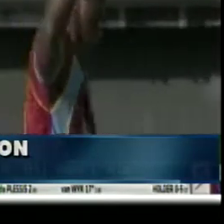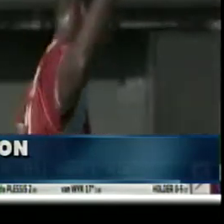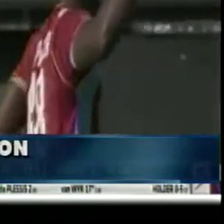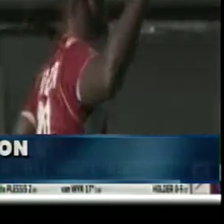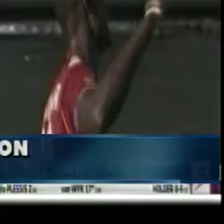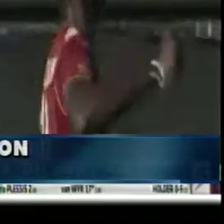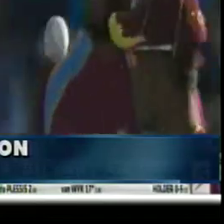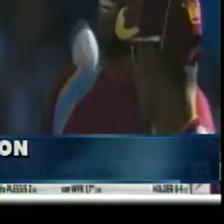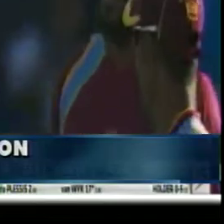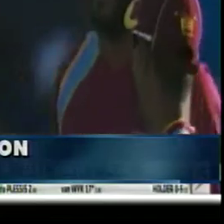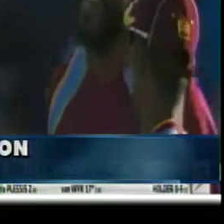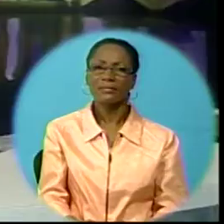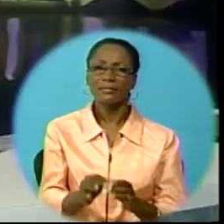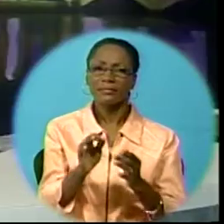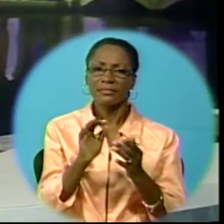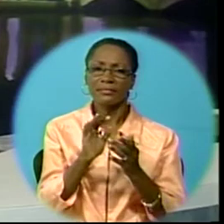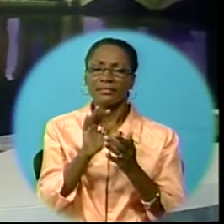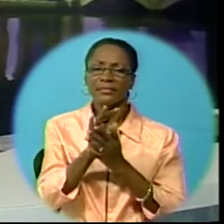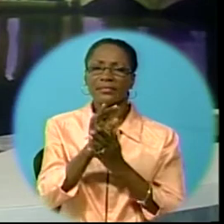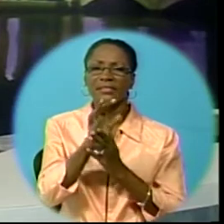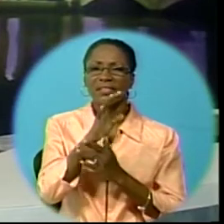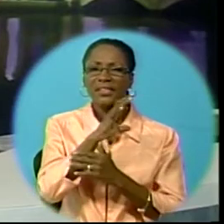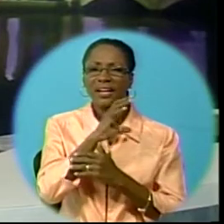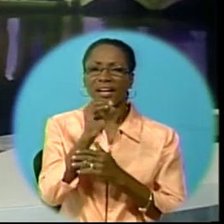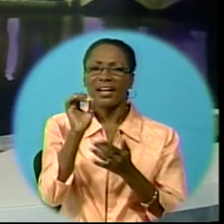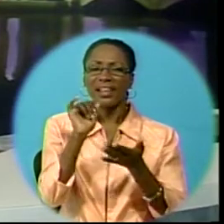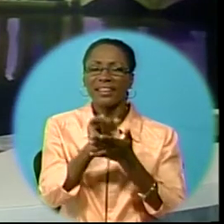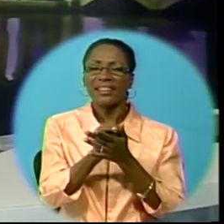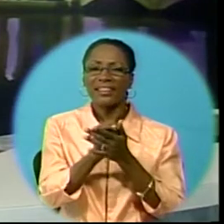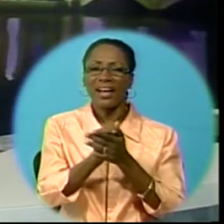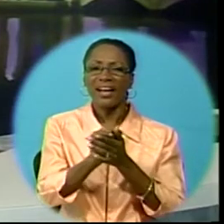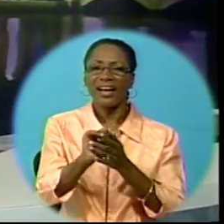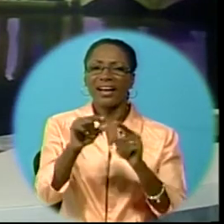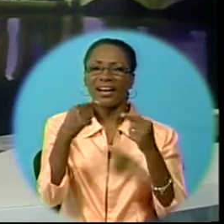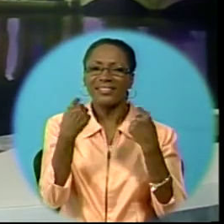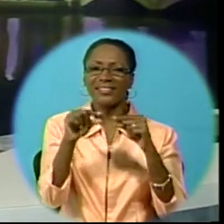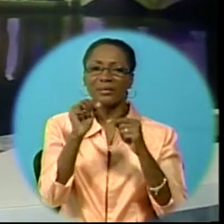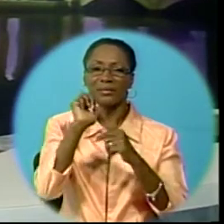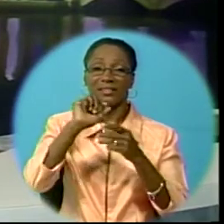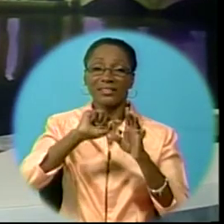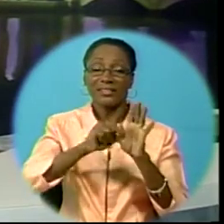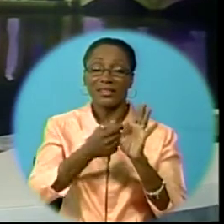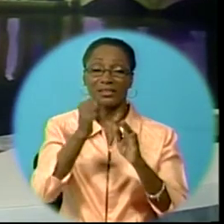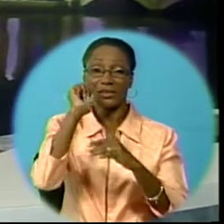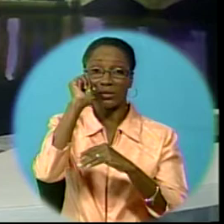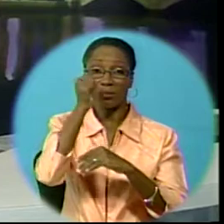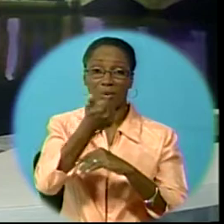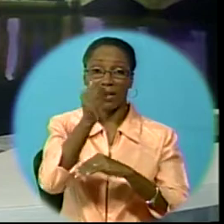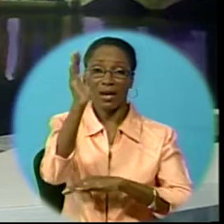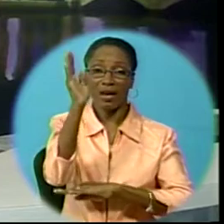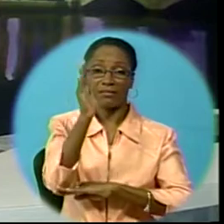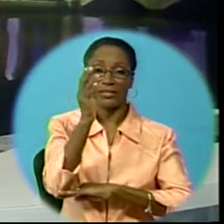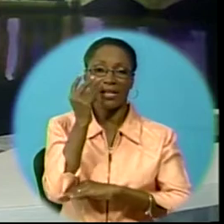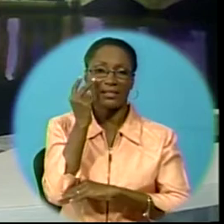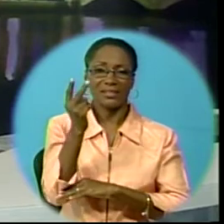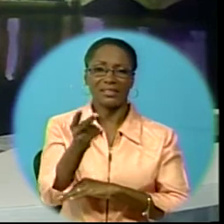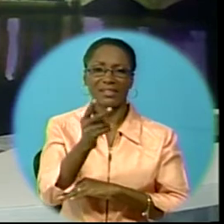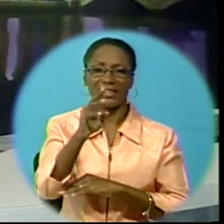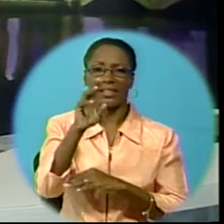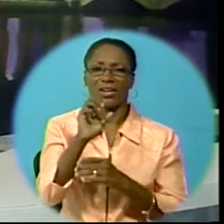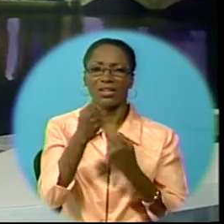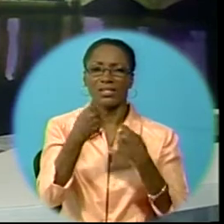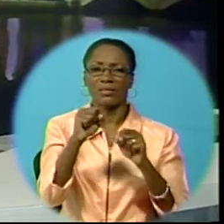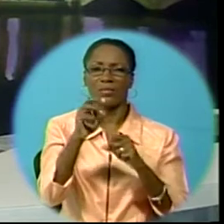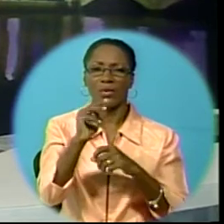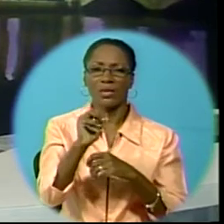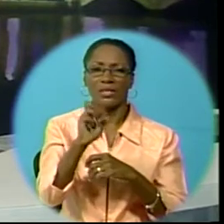another very successful match. That game goes off tomorrow afternoon at midday and can be viewed live on MCTV Sportsmax